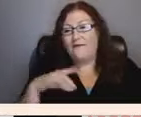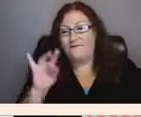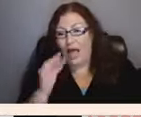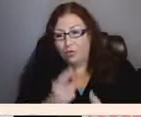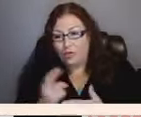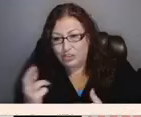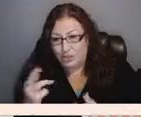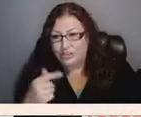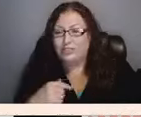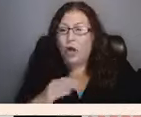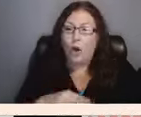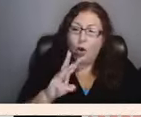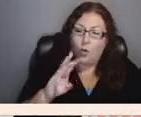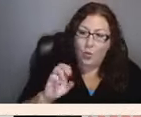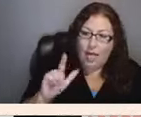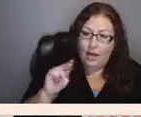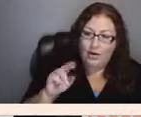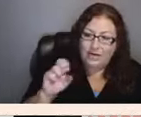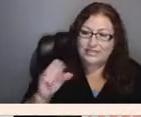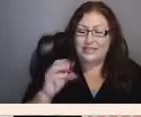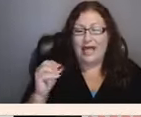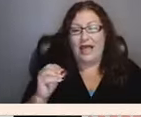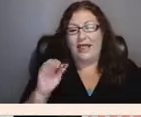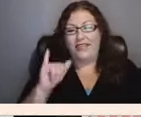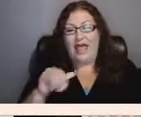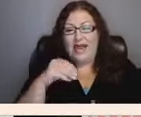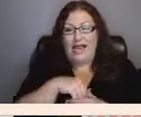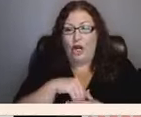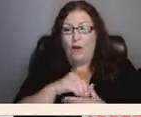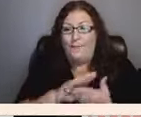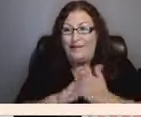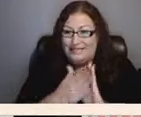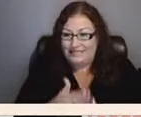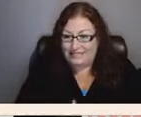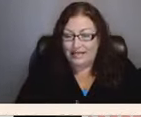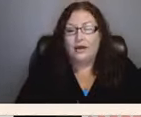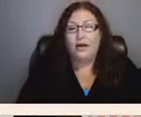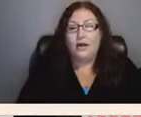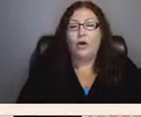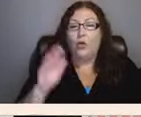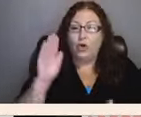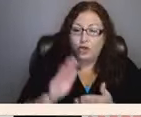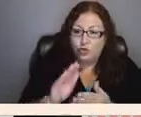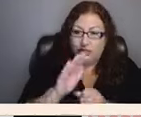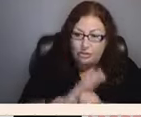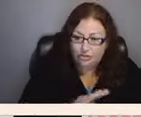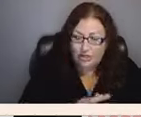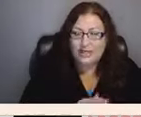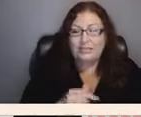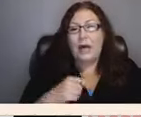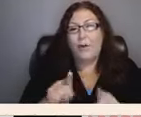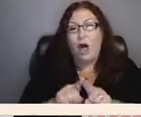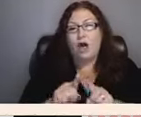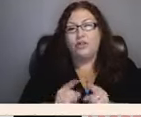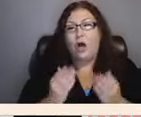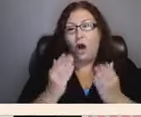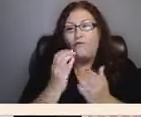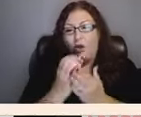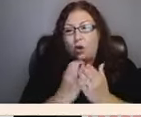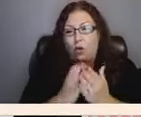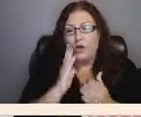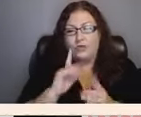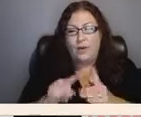wellness and inner peace, reducing stress. I'm also offering a course. It's going to begin in